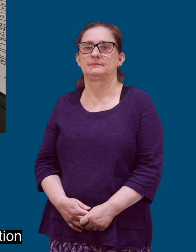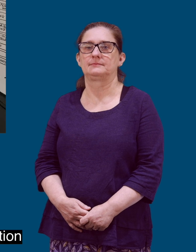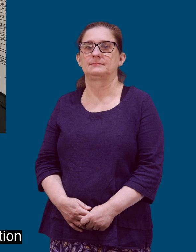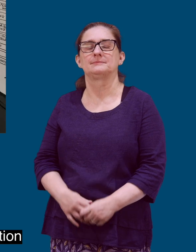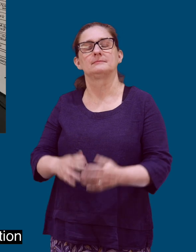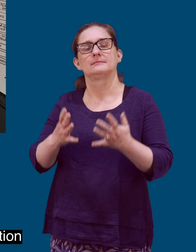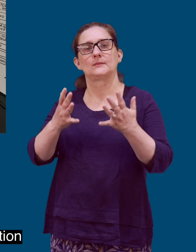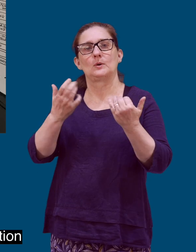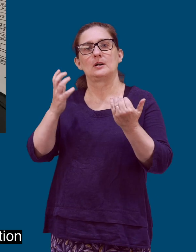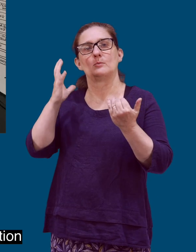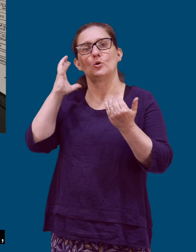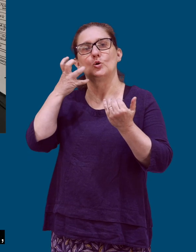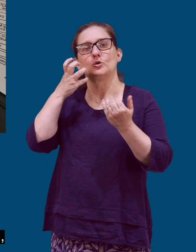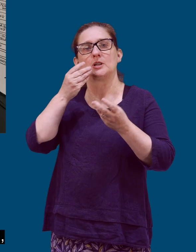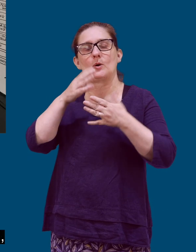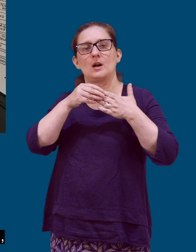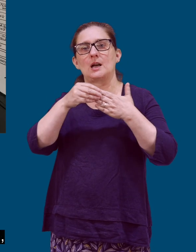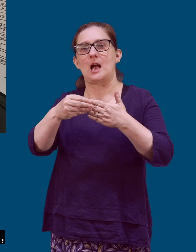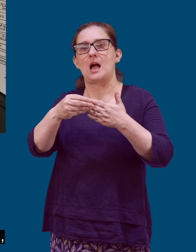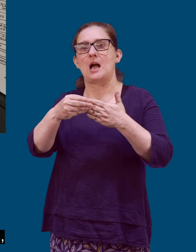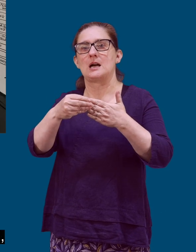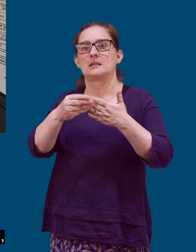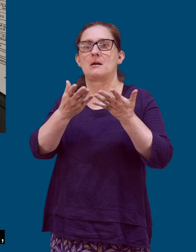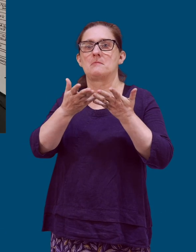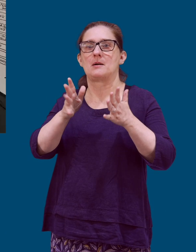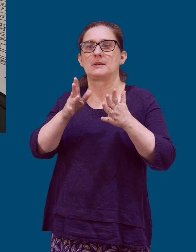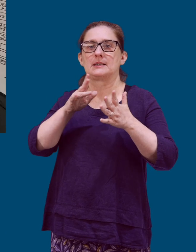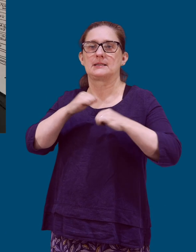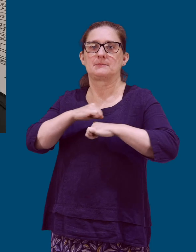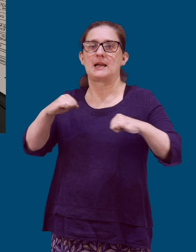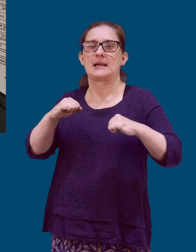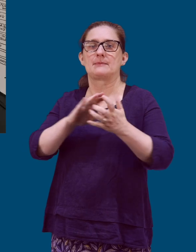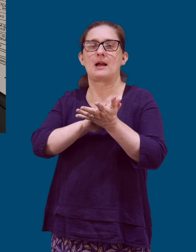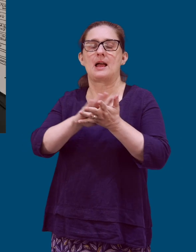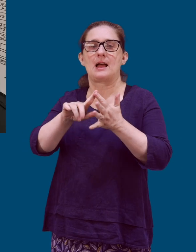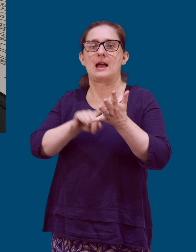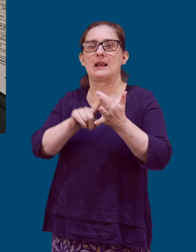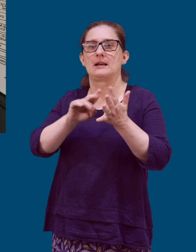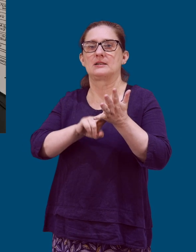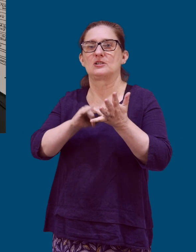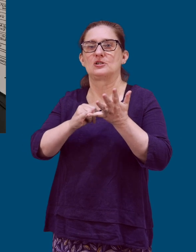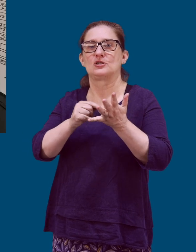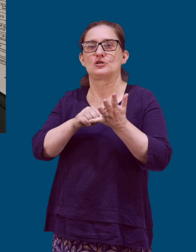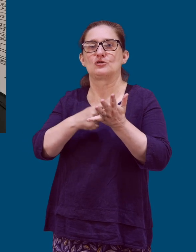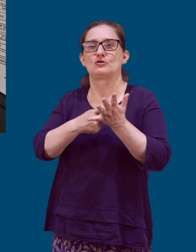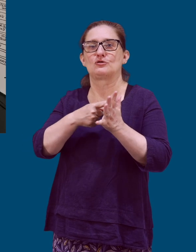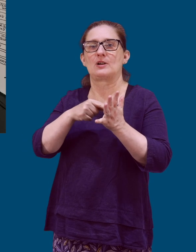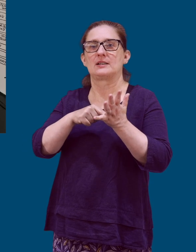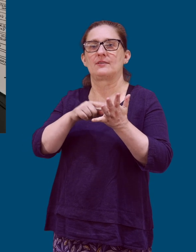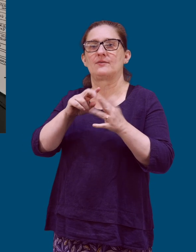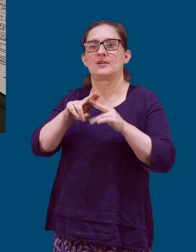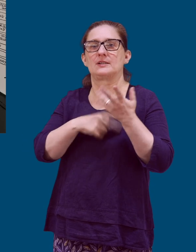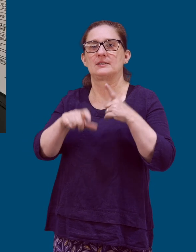Welcome to the audio guide and description for public spacing by Helen Stratford. Written S/pacing,